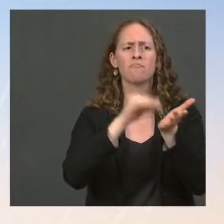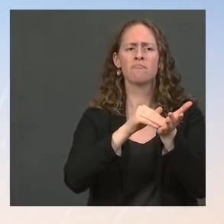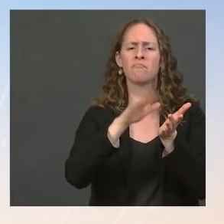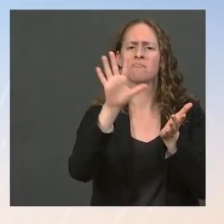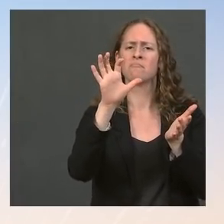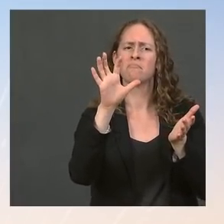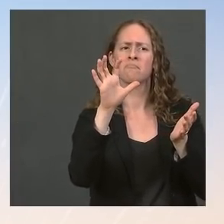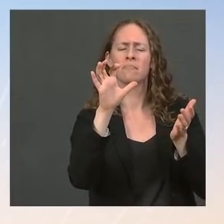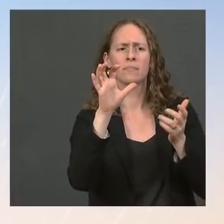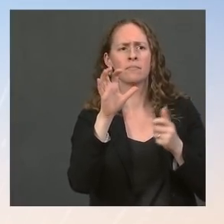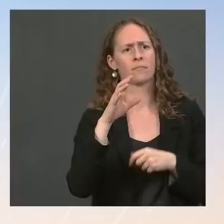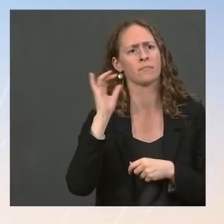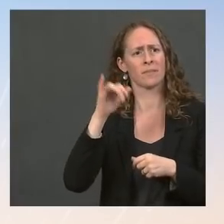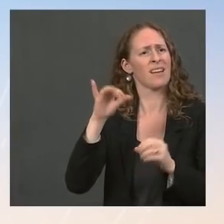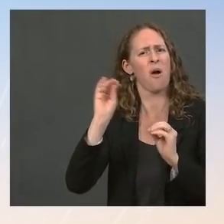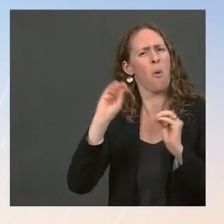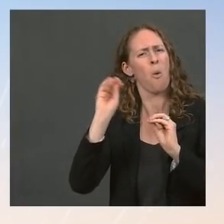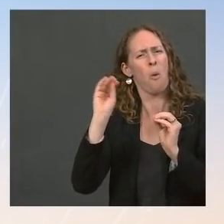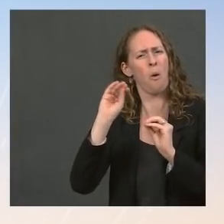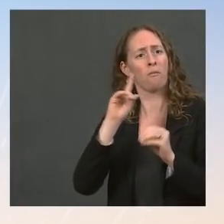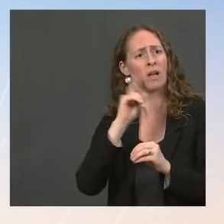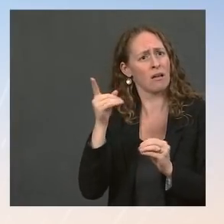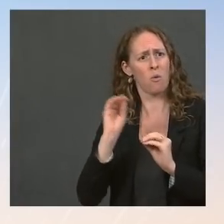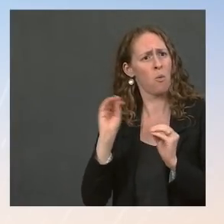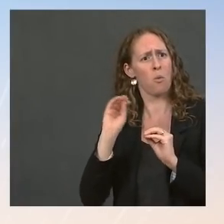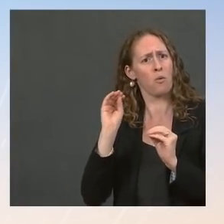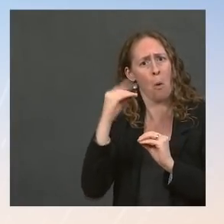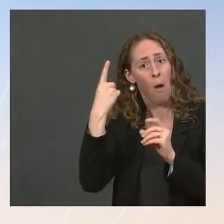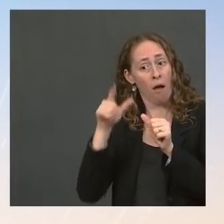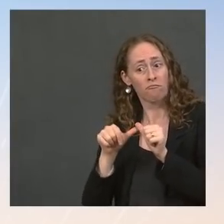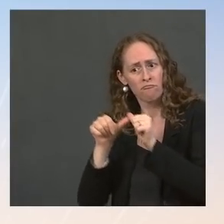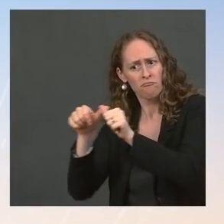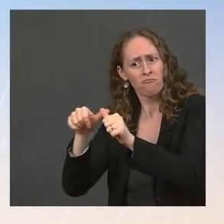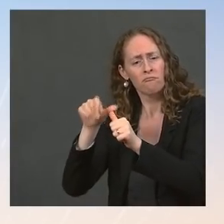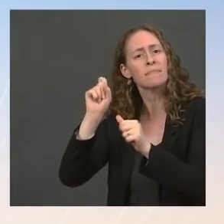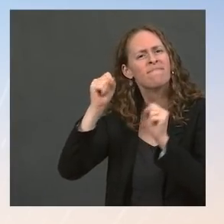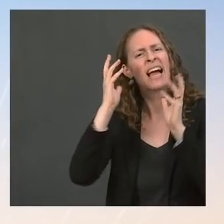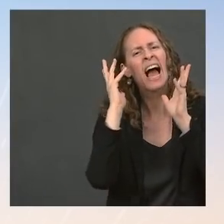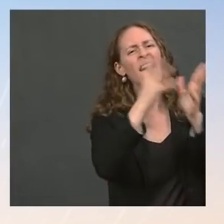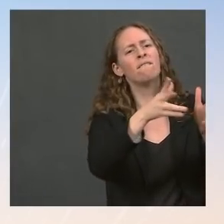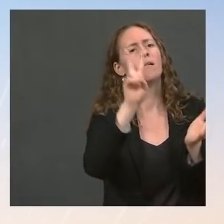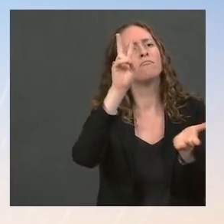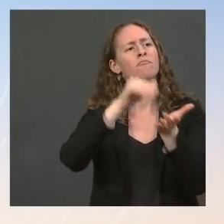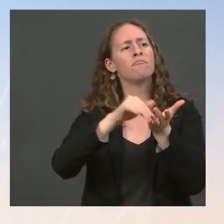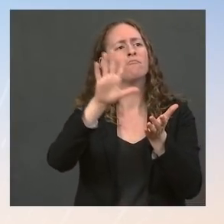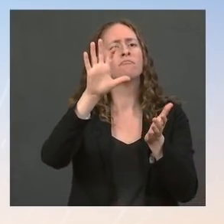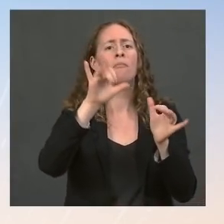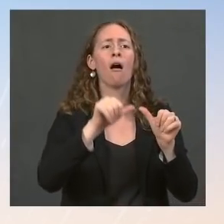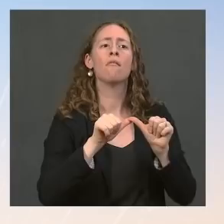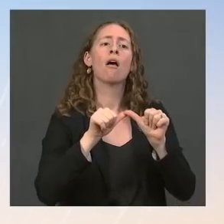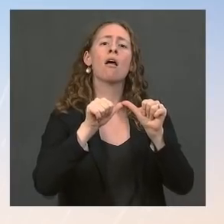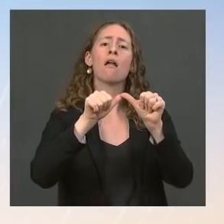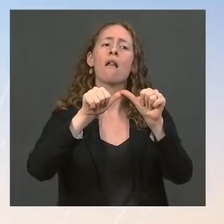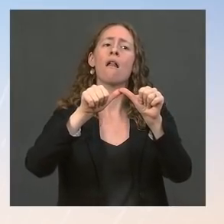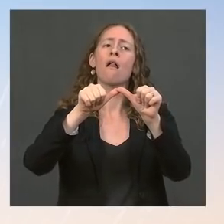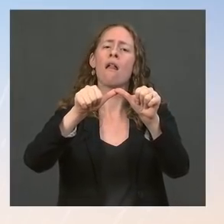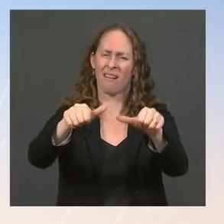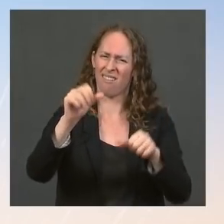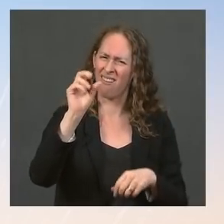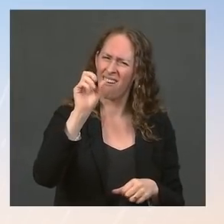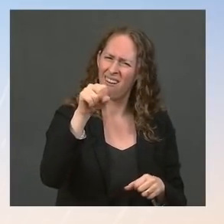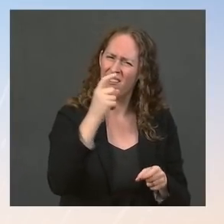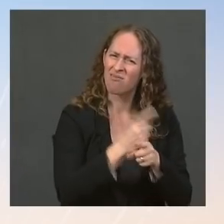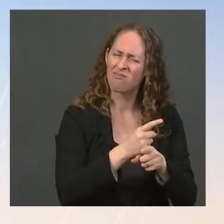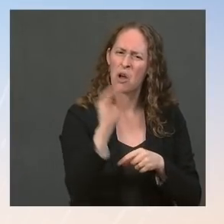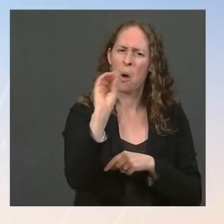one was suggesting that over the long term that we could keep 2,500 troops and that would be sustainable over the long term. You heard